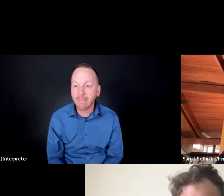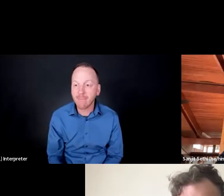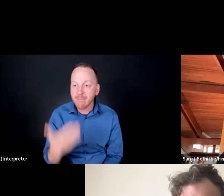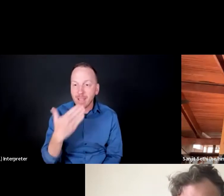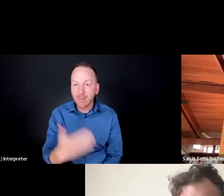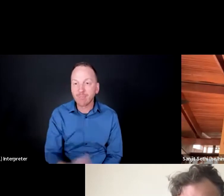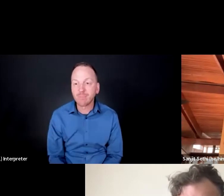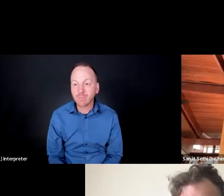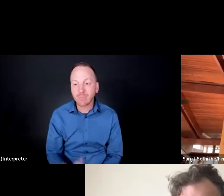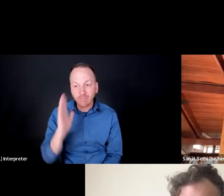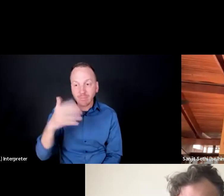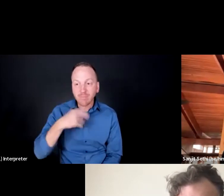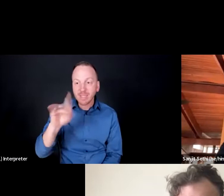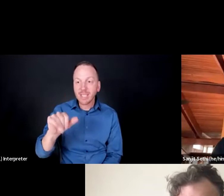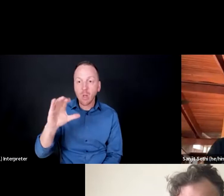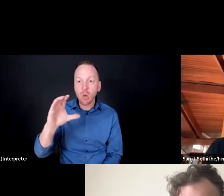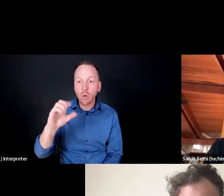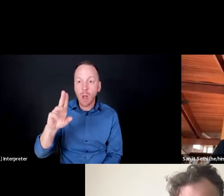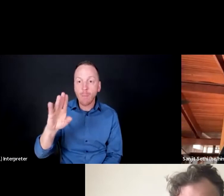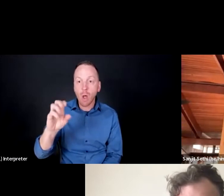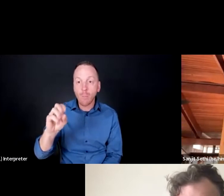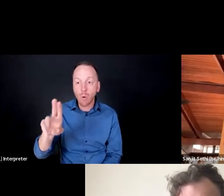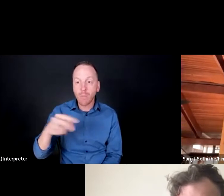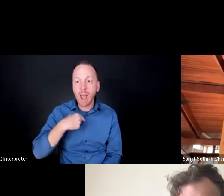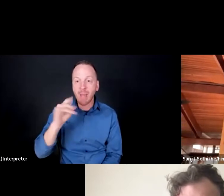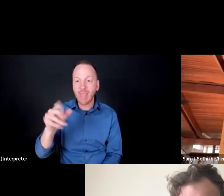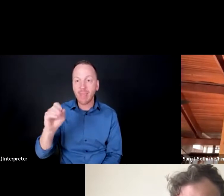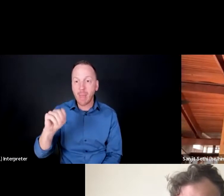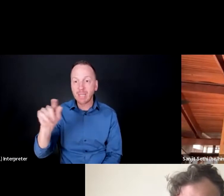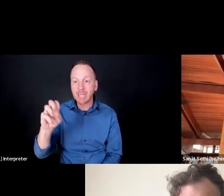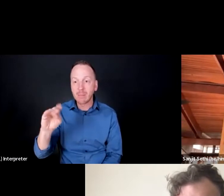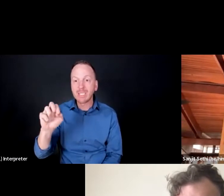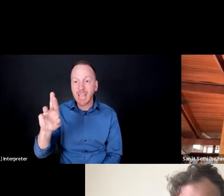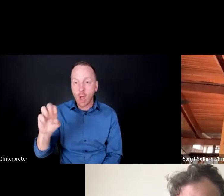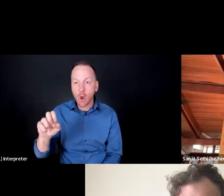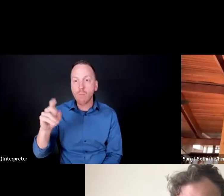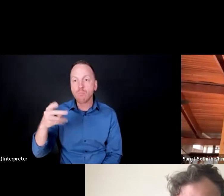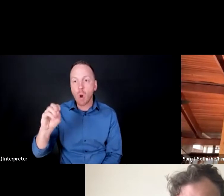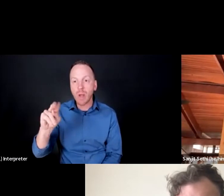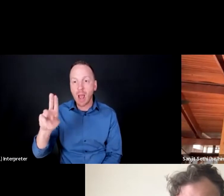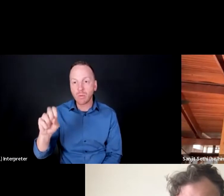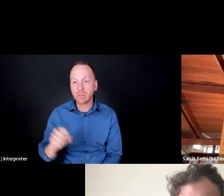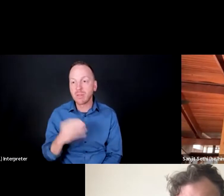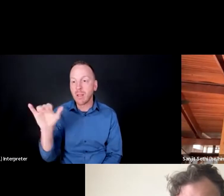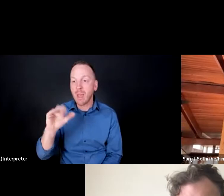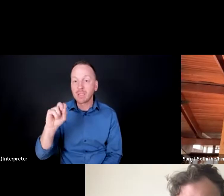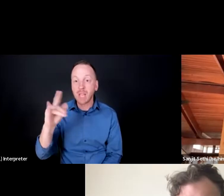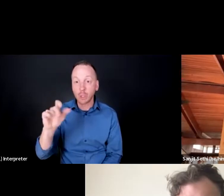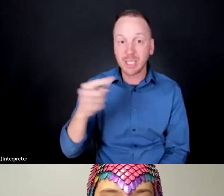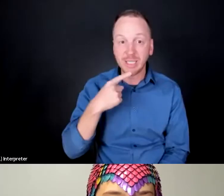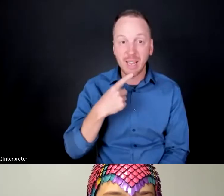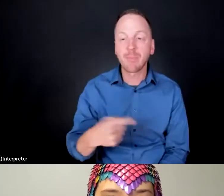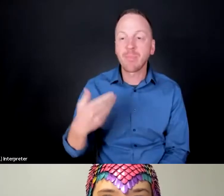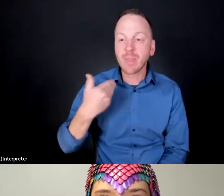Thank you. Hi, I'm Sky Kubakub, and I use they, them, and they, them, their pronouns. And like Sanjit said,